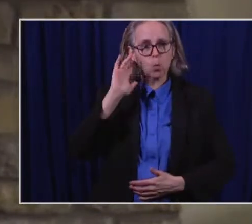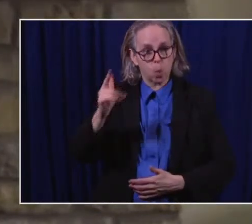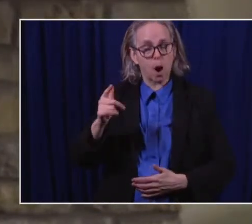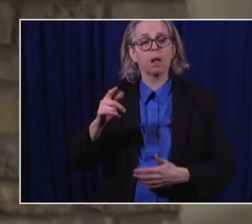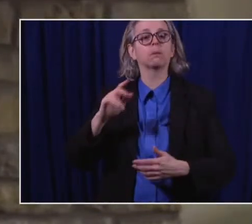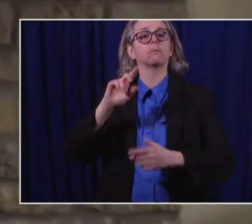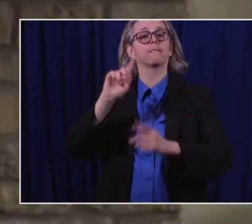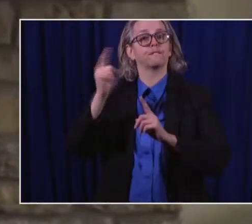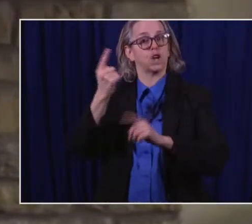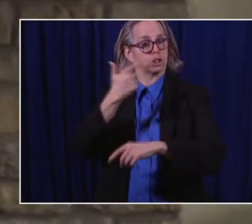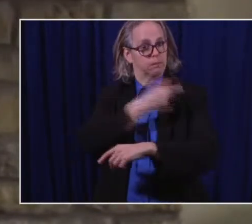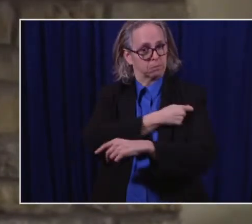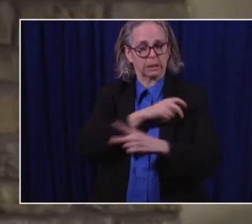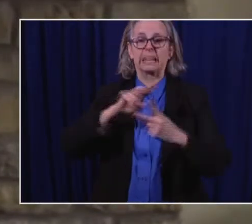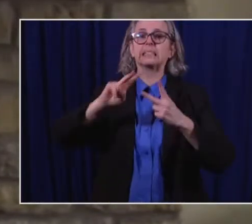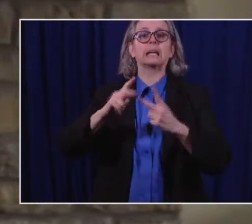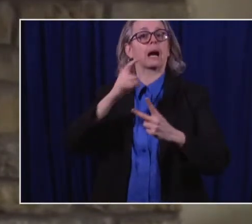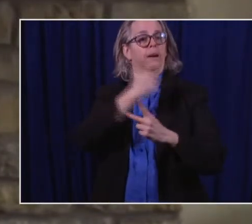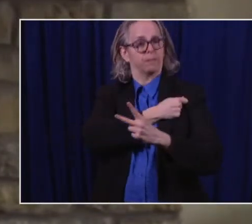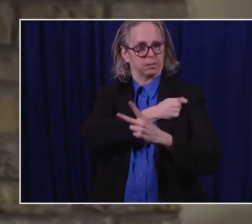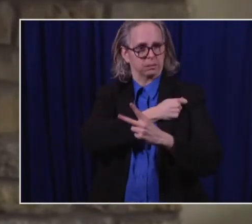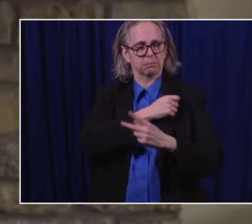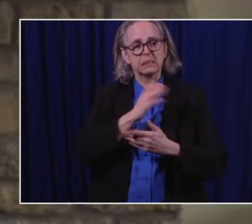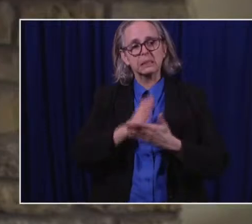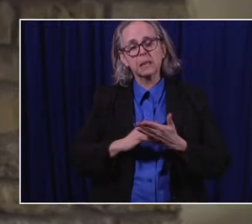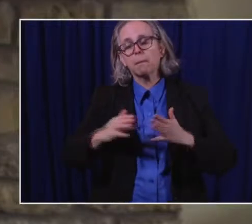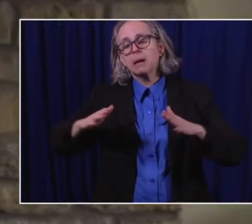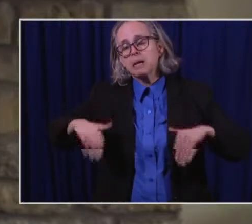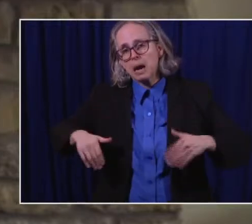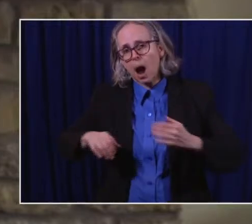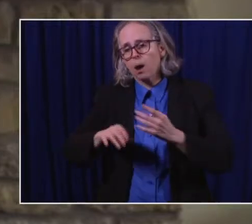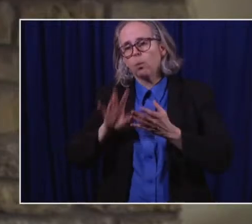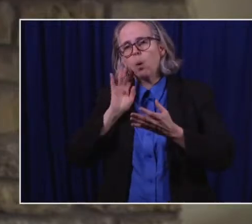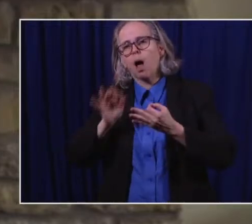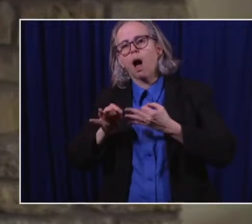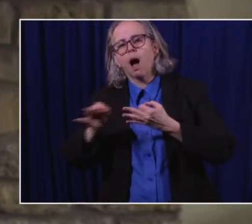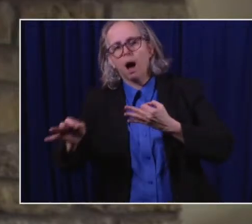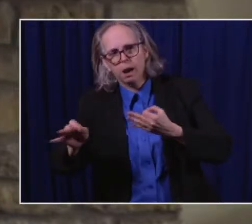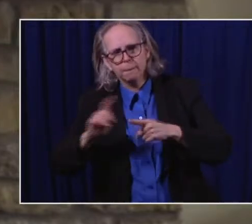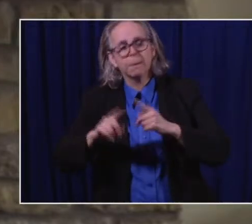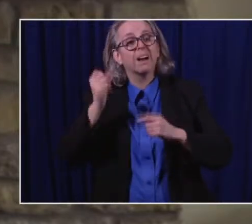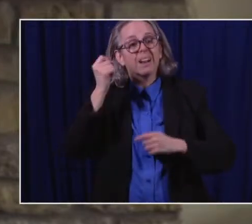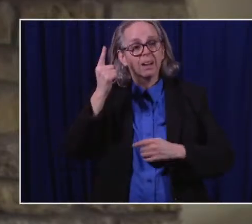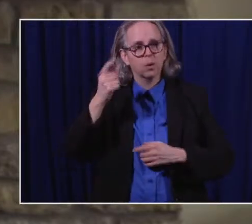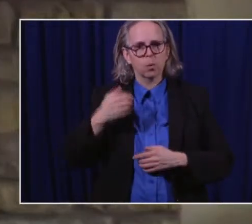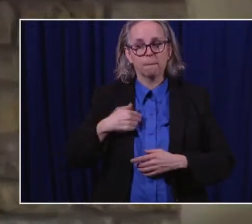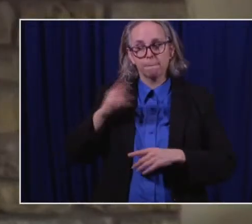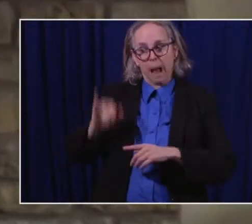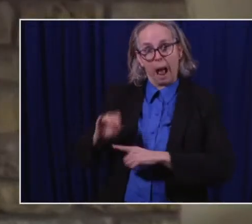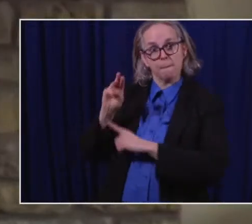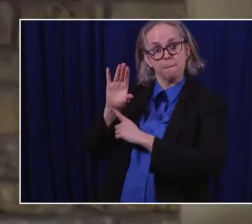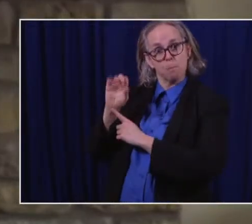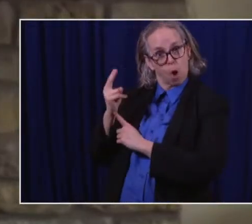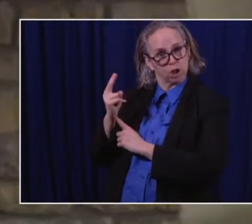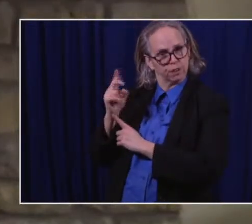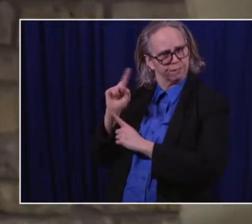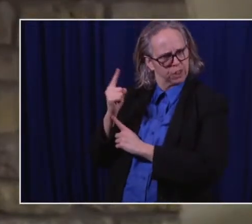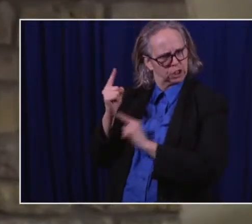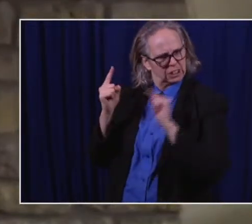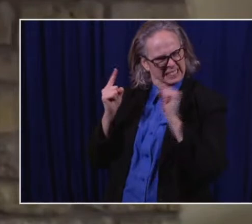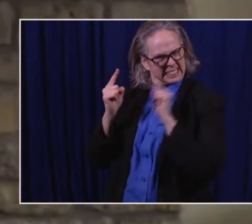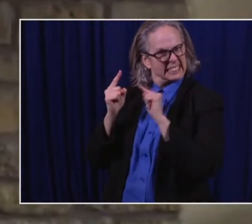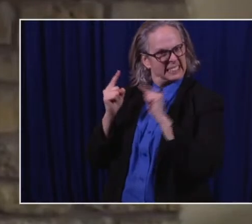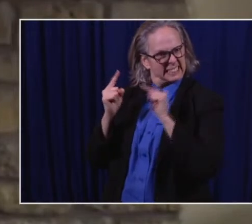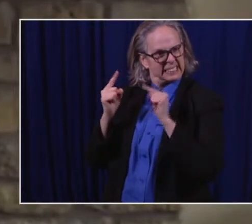And we will be finishing that up in the first early weeks of March. So our goal is to have everybody back March 1. And again, I think